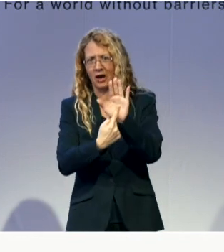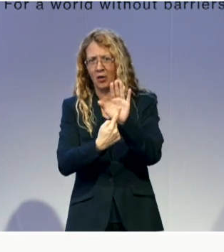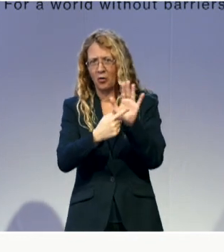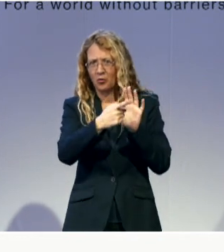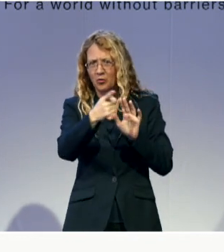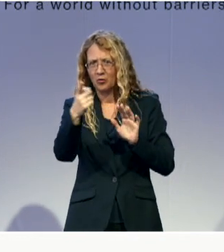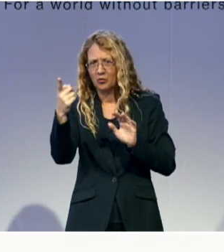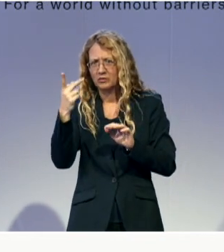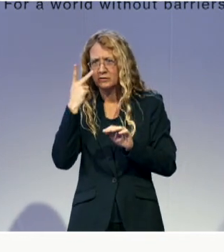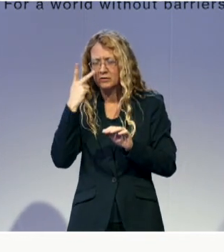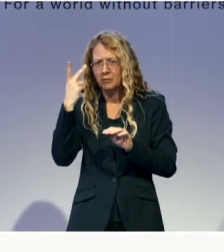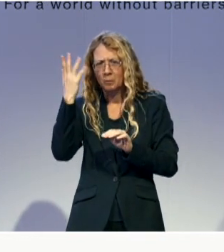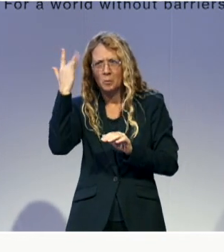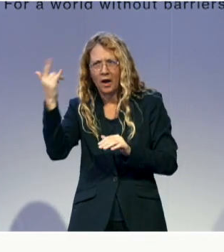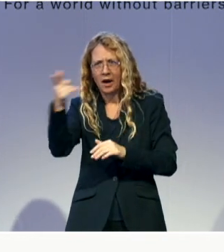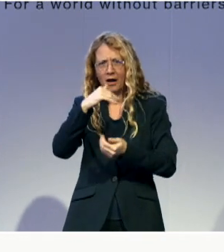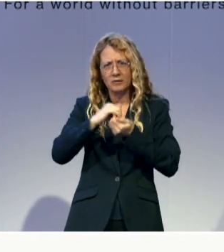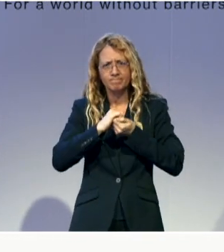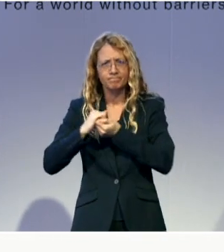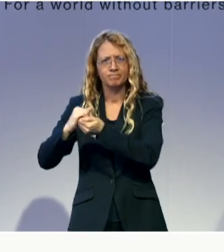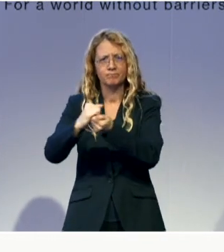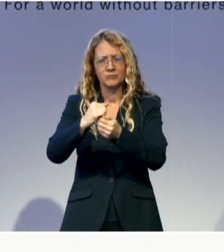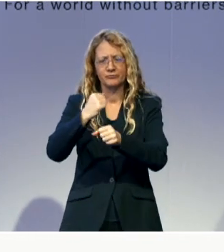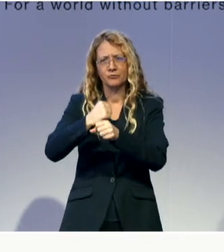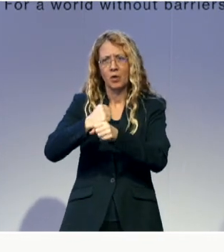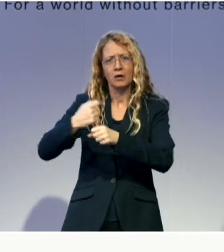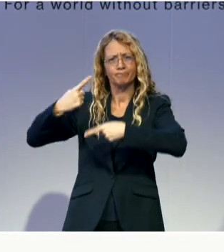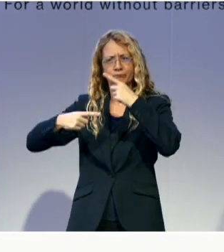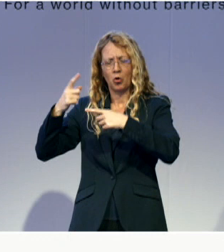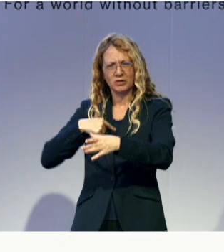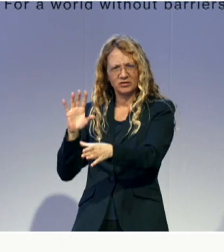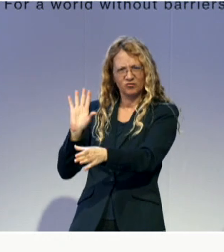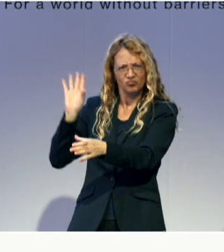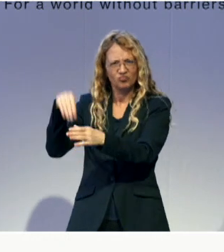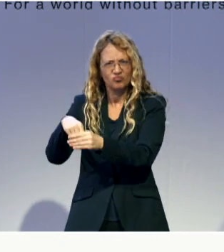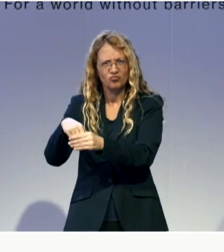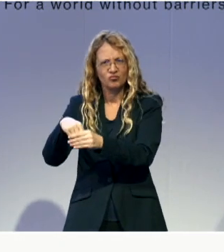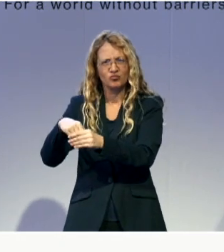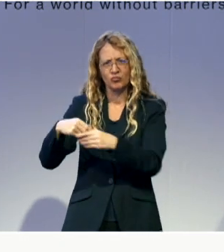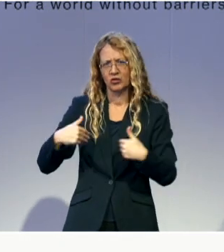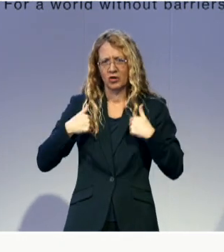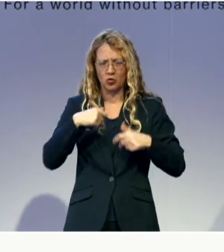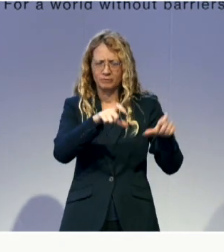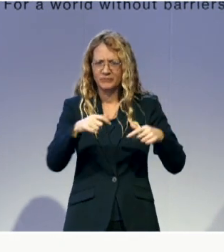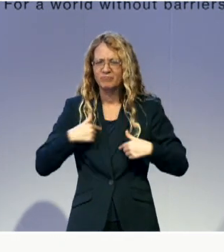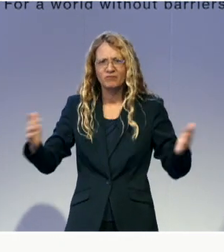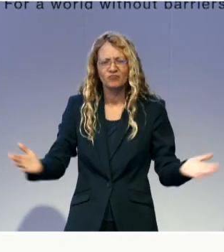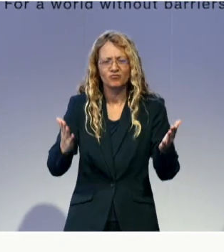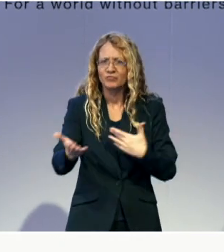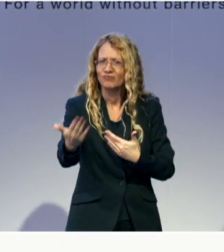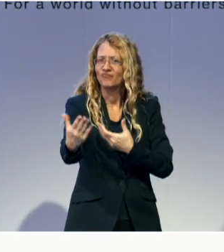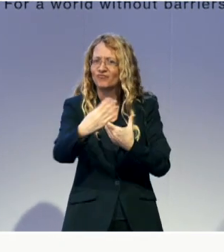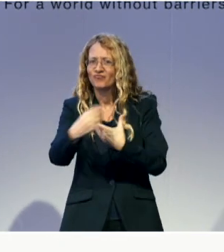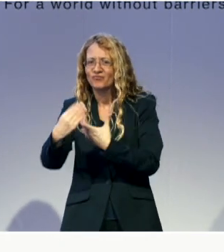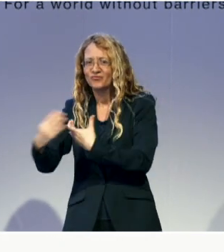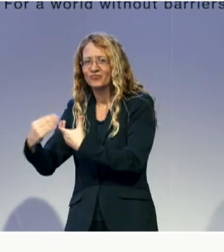collaboration, political participation, getting young people more involved in every aspect